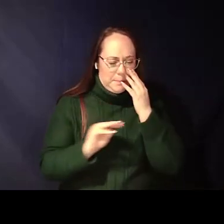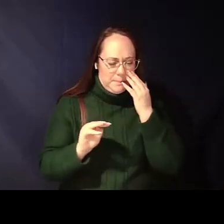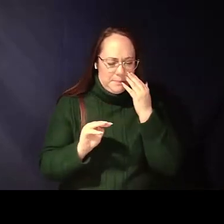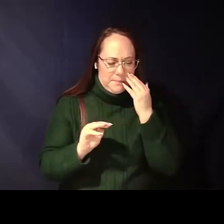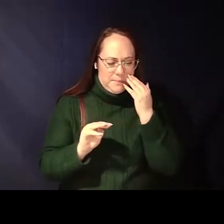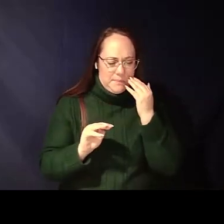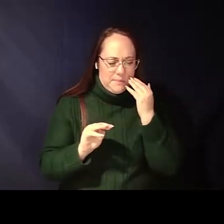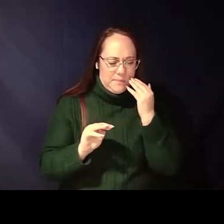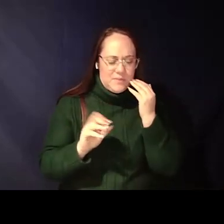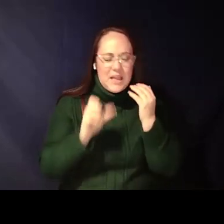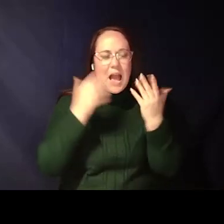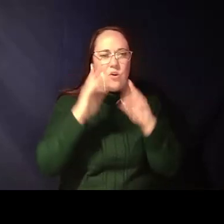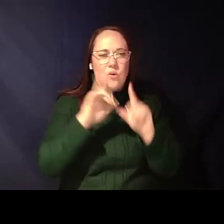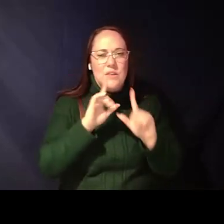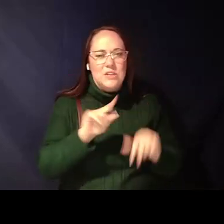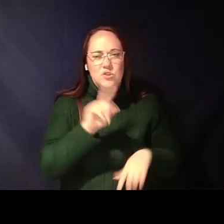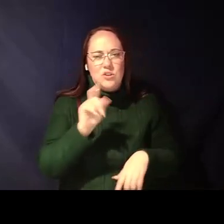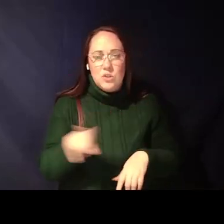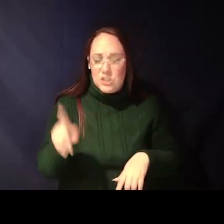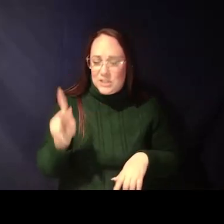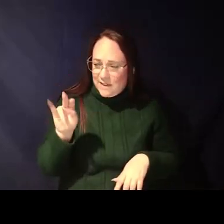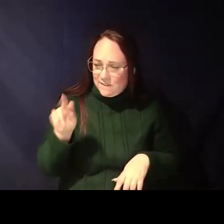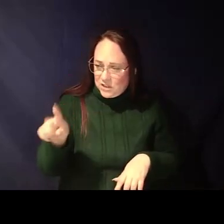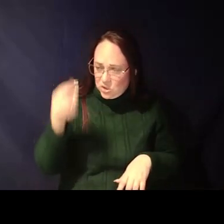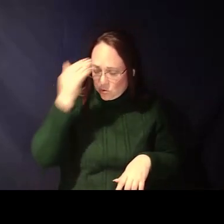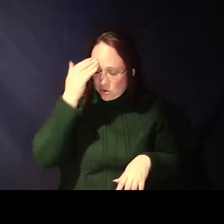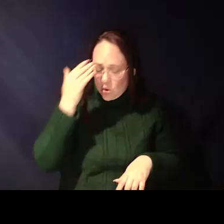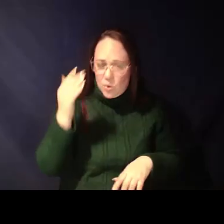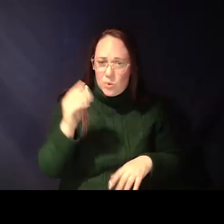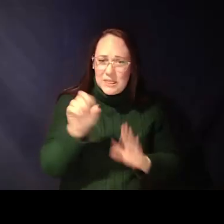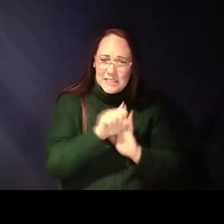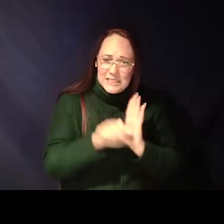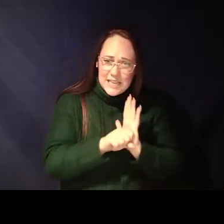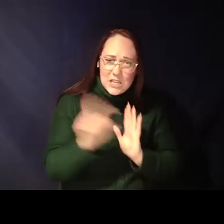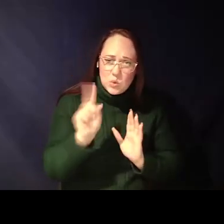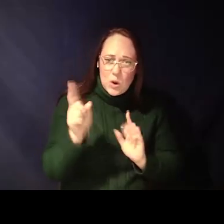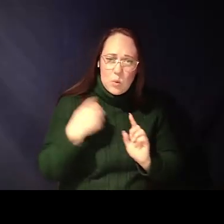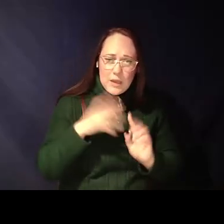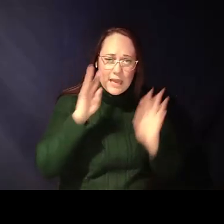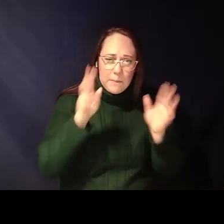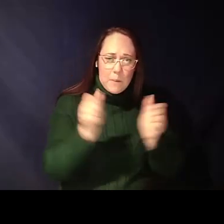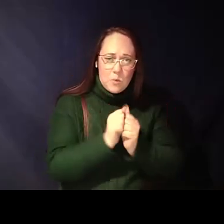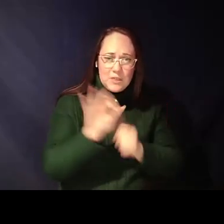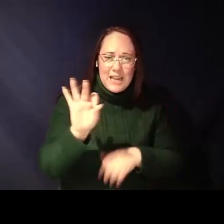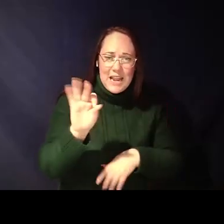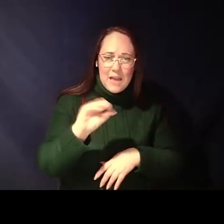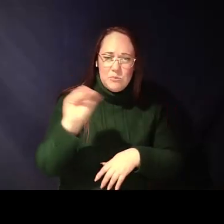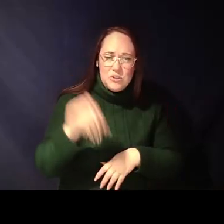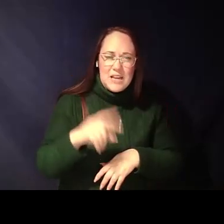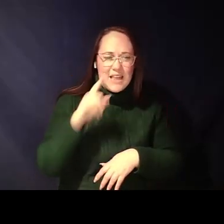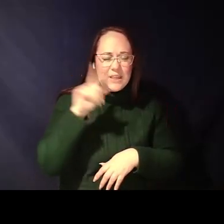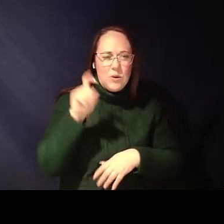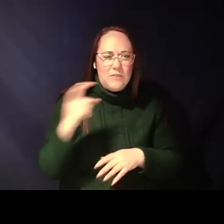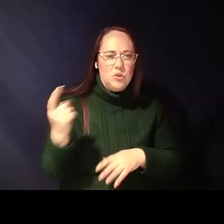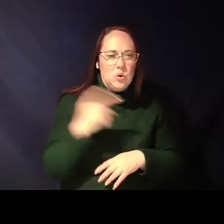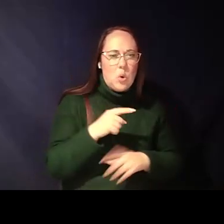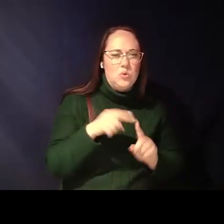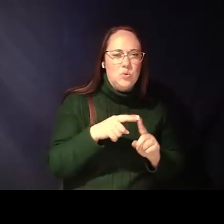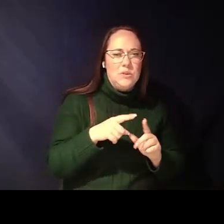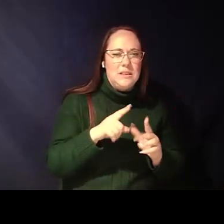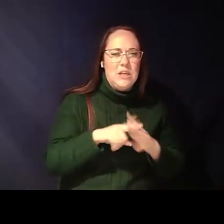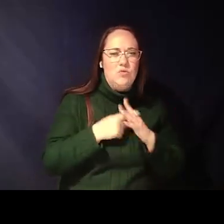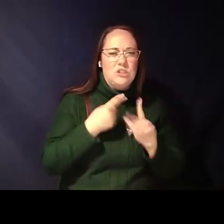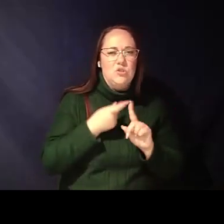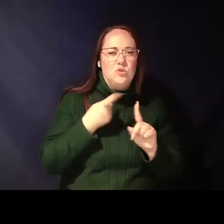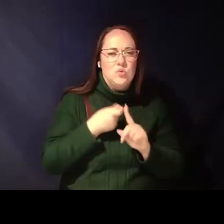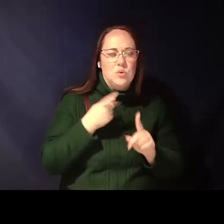I don't know the answer to the question. Kevin, do you know that? The states where we came up with our 9%, I think we'd have to go to the original source on that to pull which